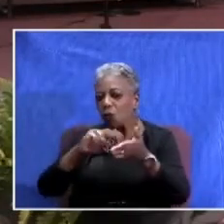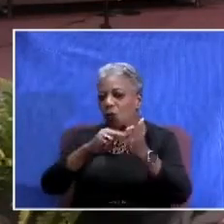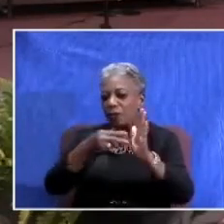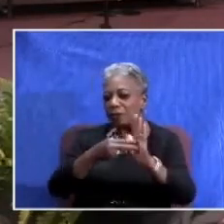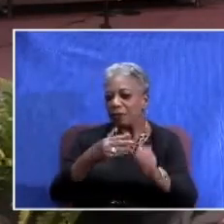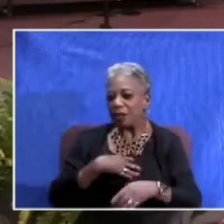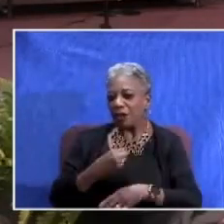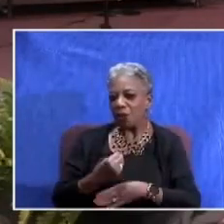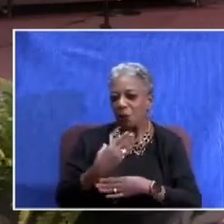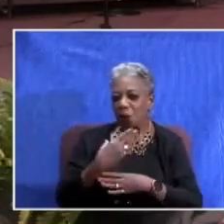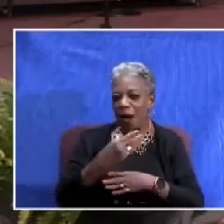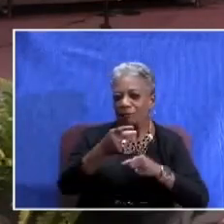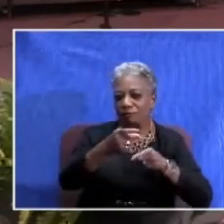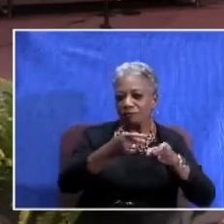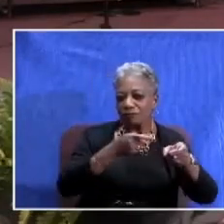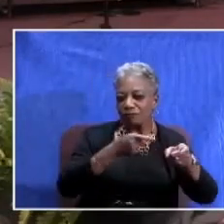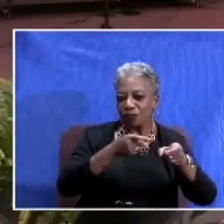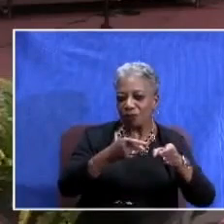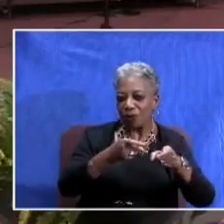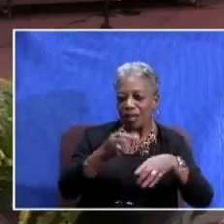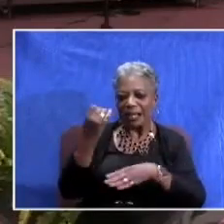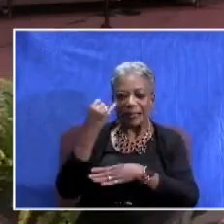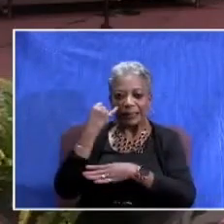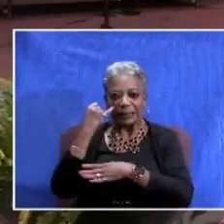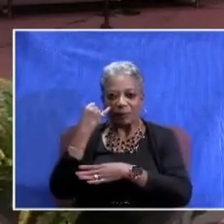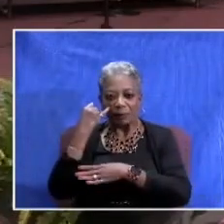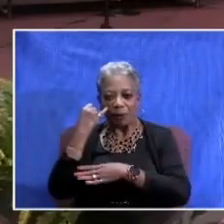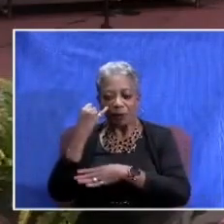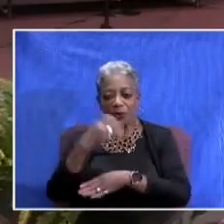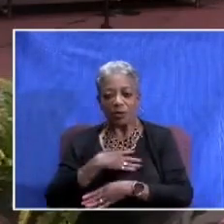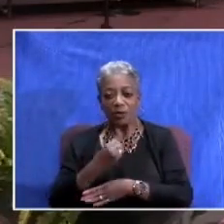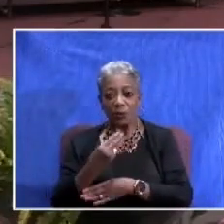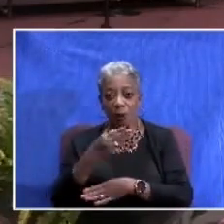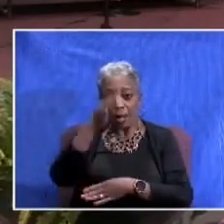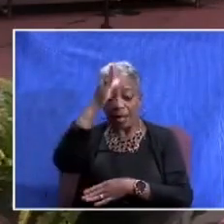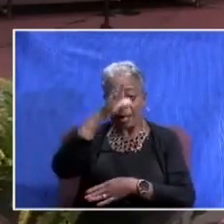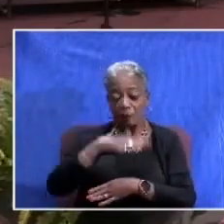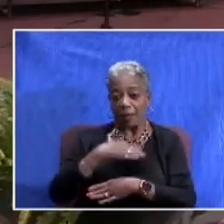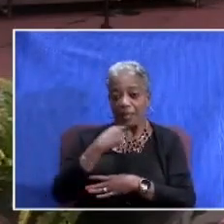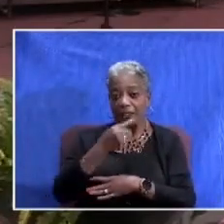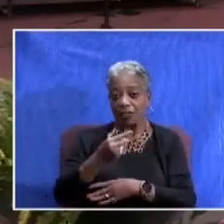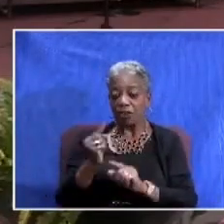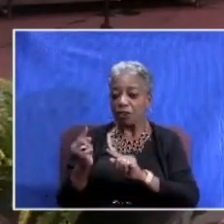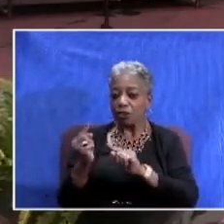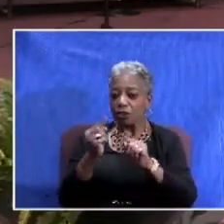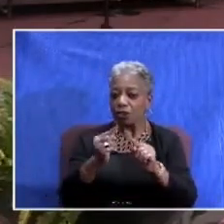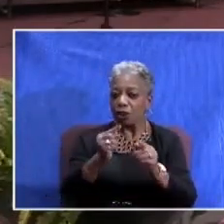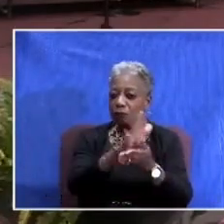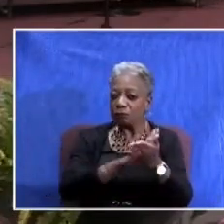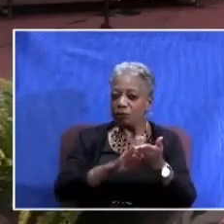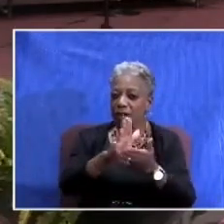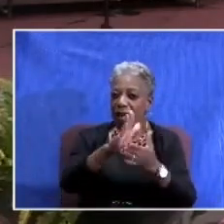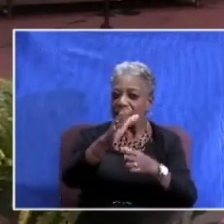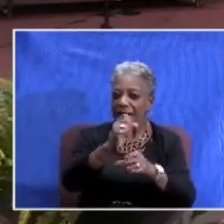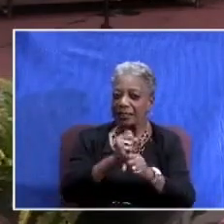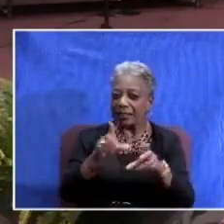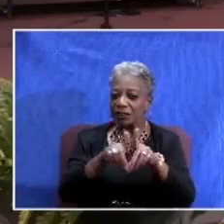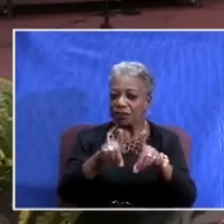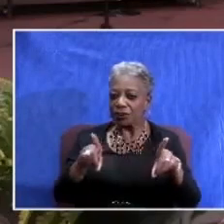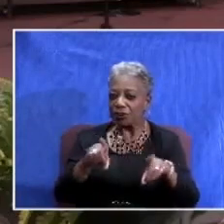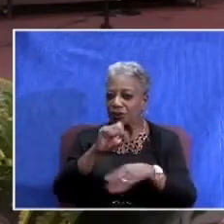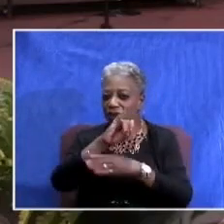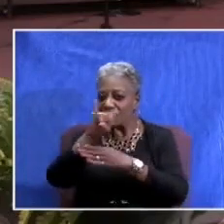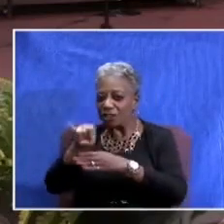go get your degree in journalism. And you work hard to get your degree in journalism so you can